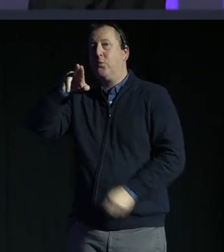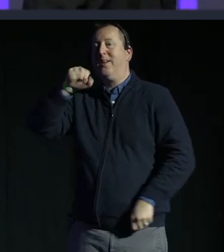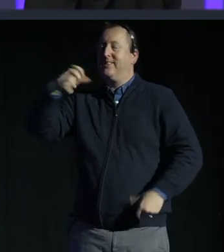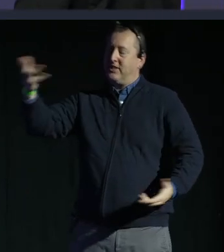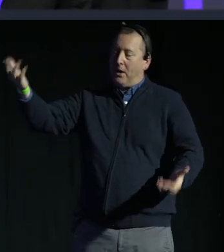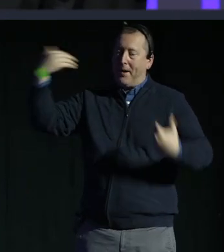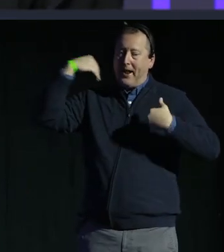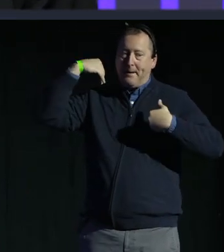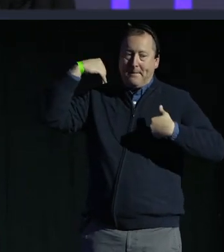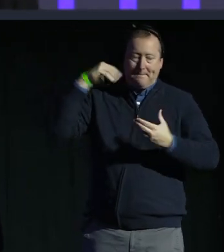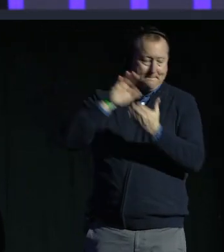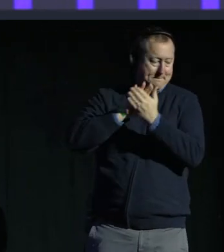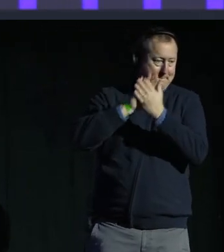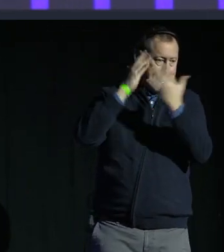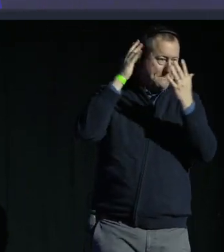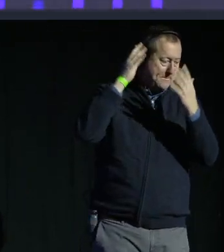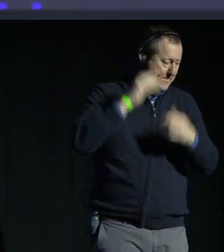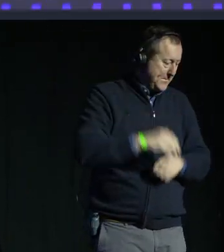out.